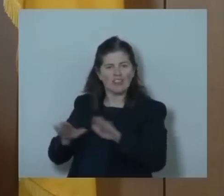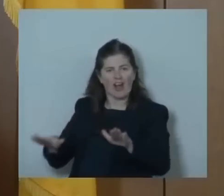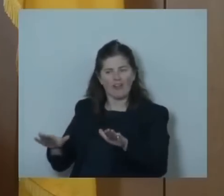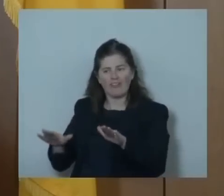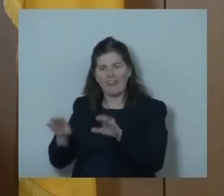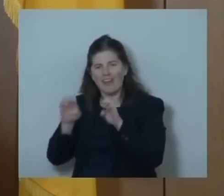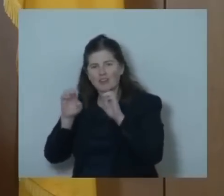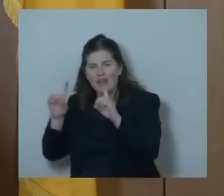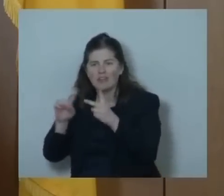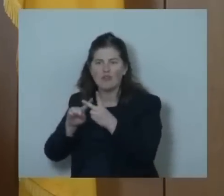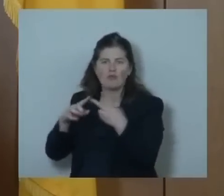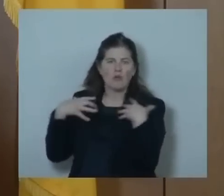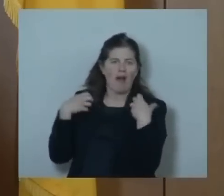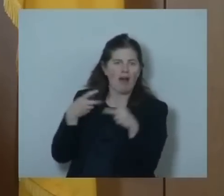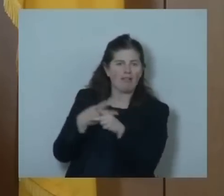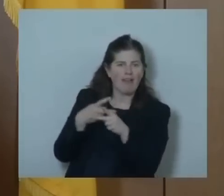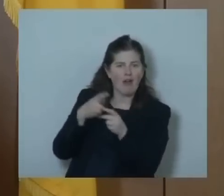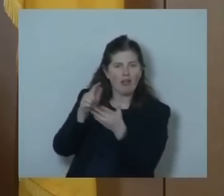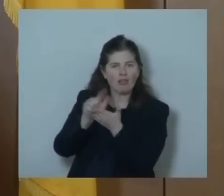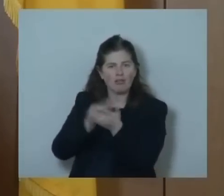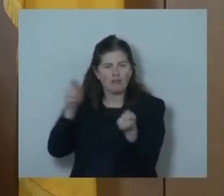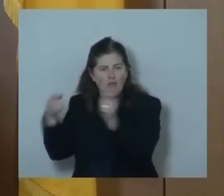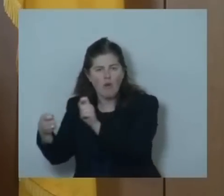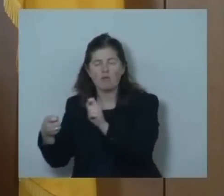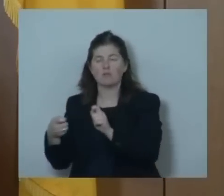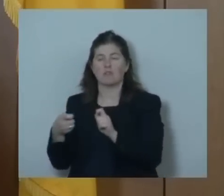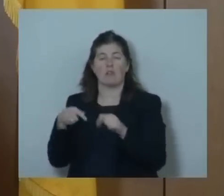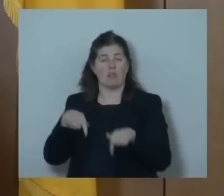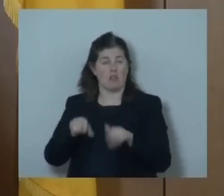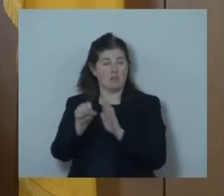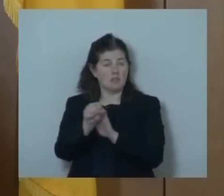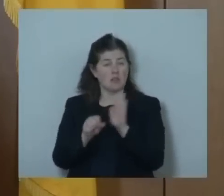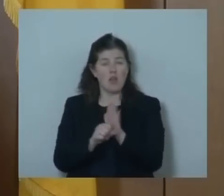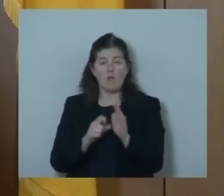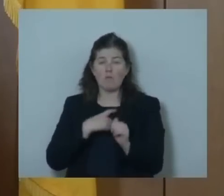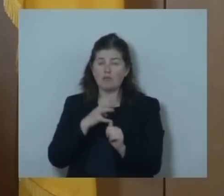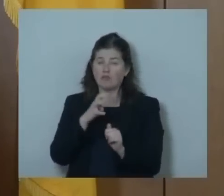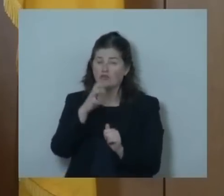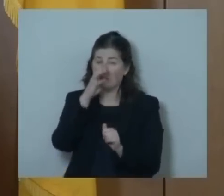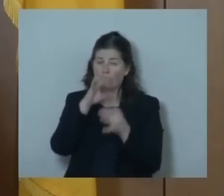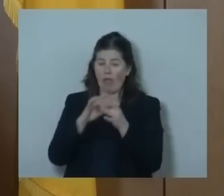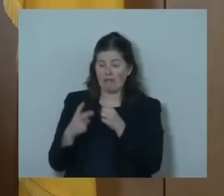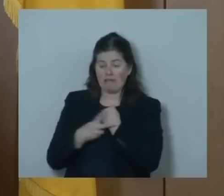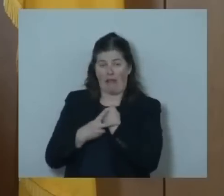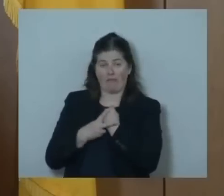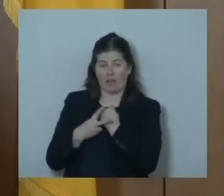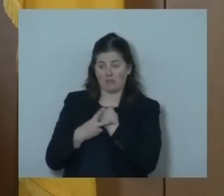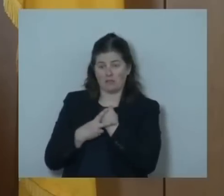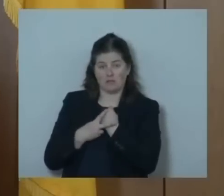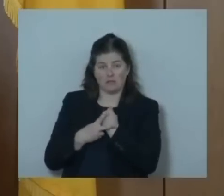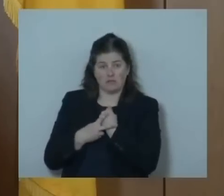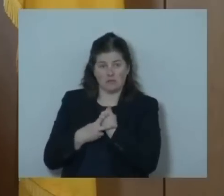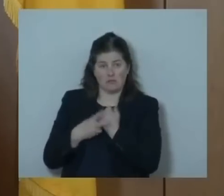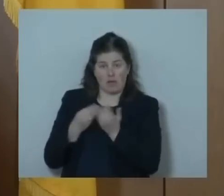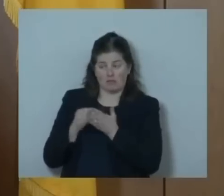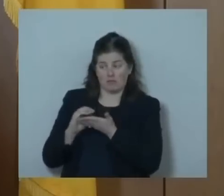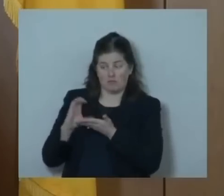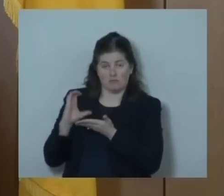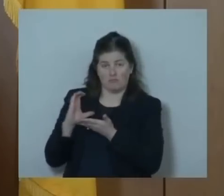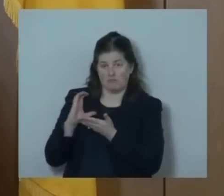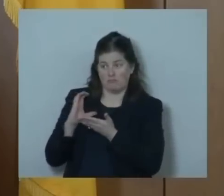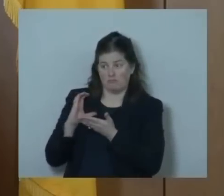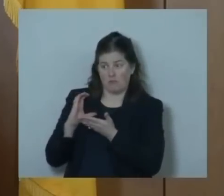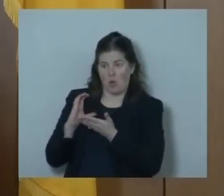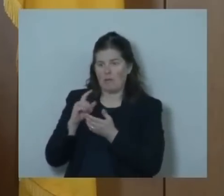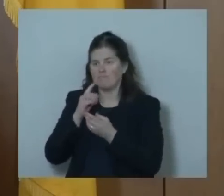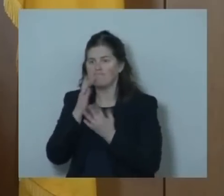to healthcare reform, this is a state, because we've been prudent about savings, that's reserves, been prudent about